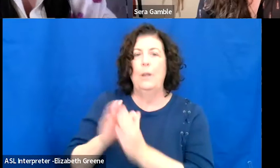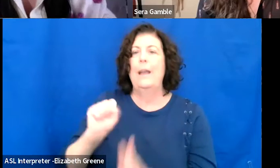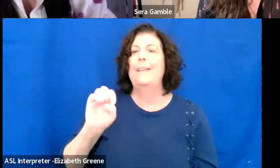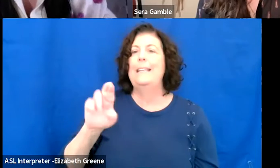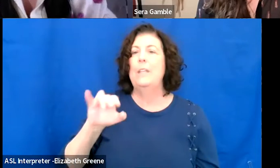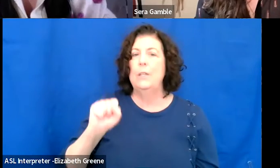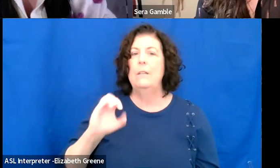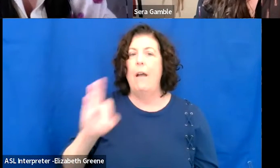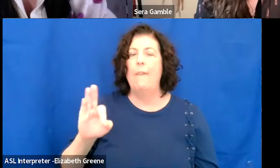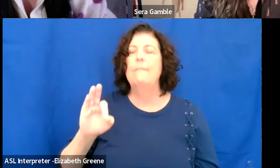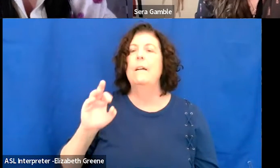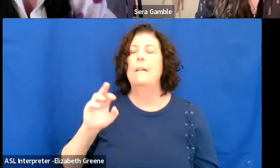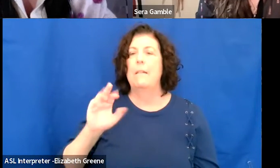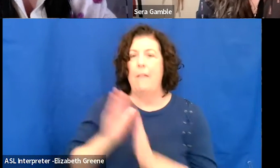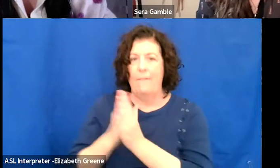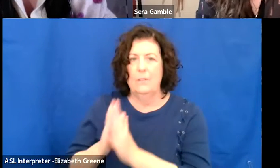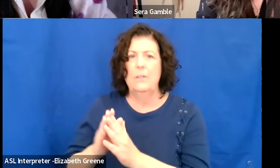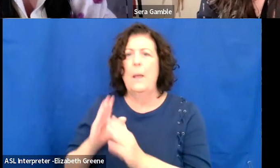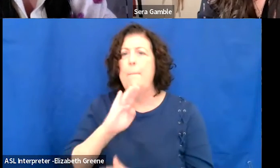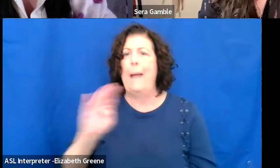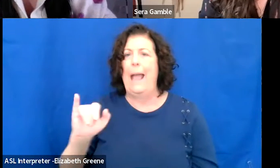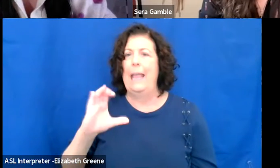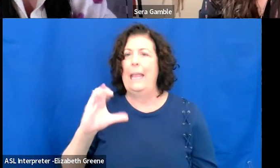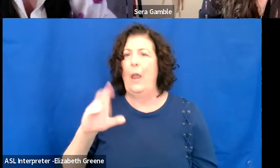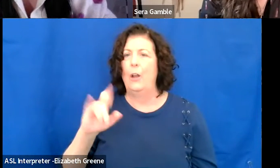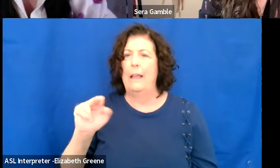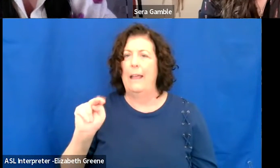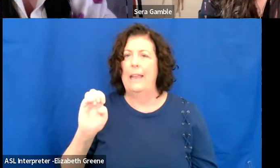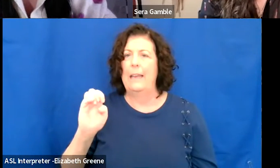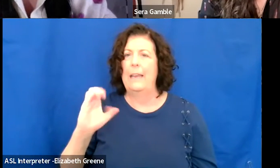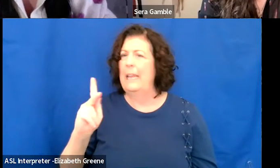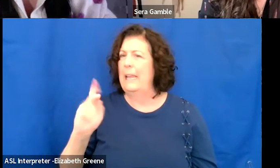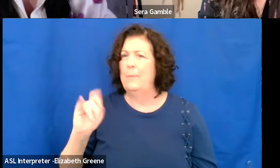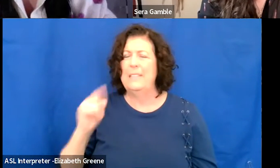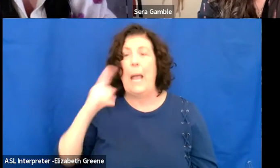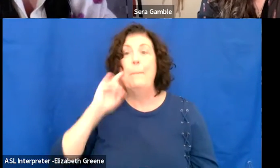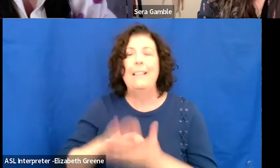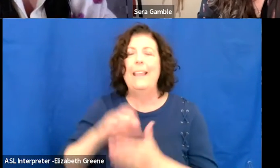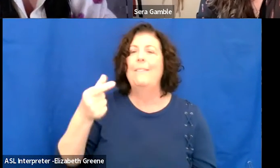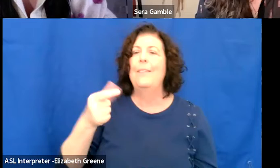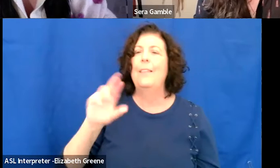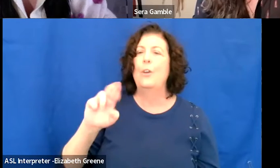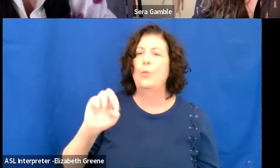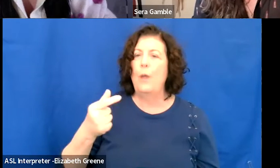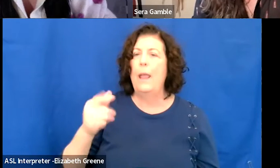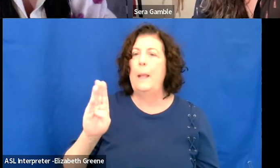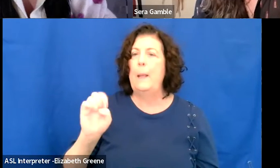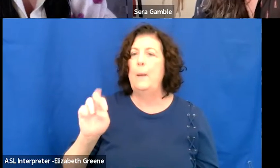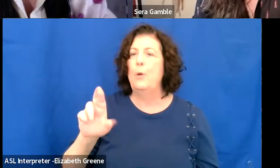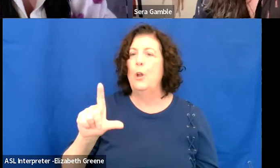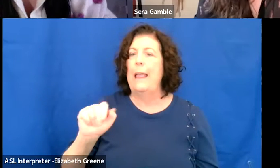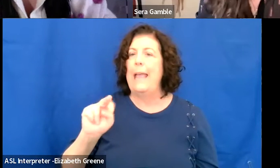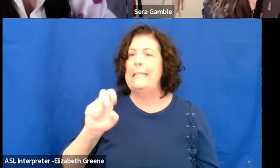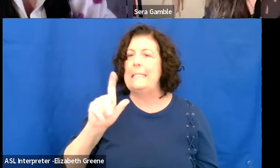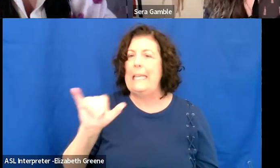novels by Caroline Kepnes. I believe that Greg Berlanti acquired the book before it was published because